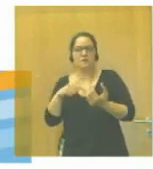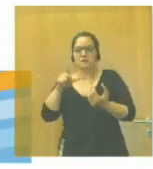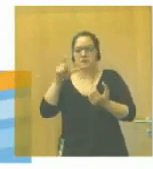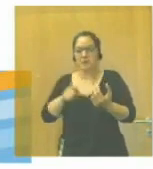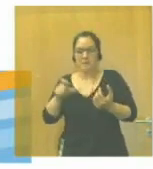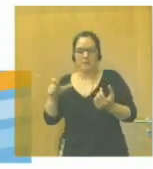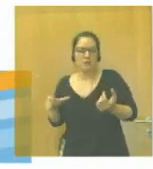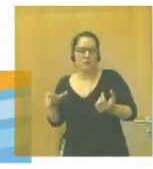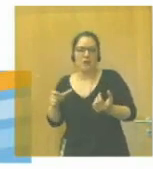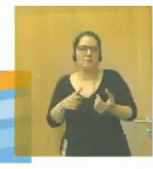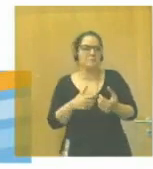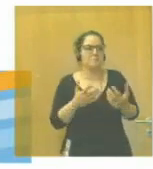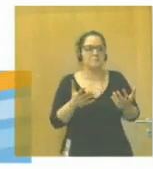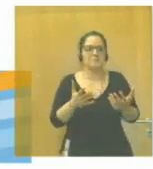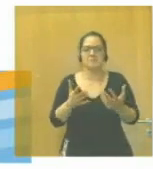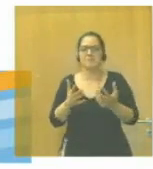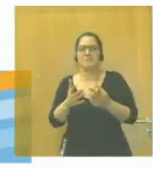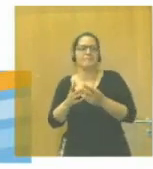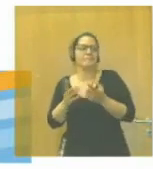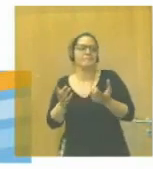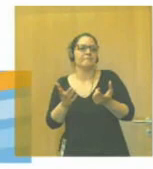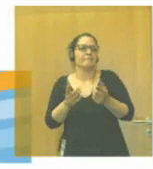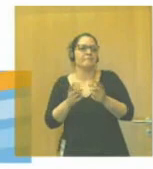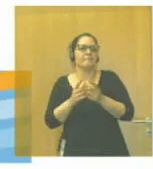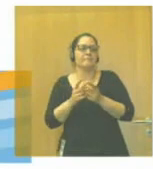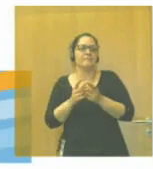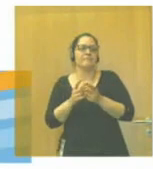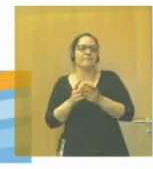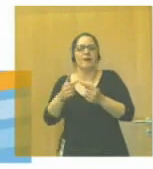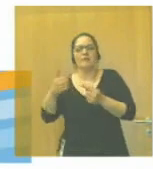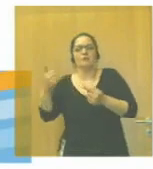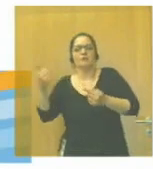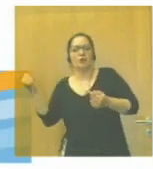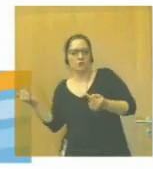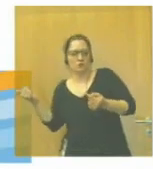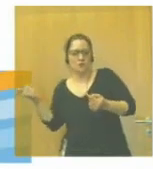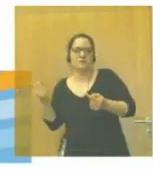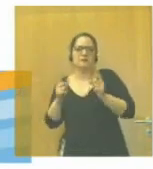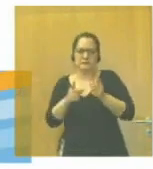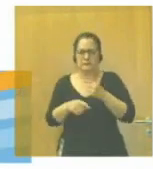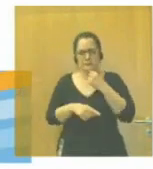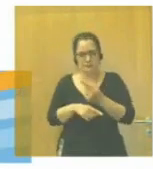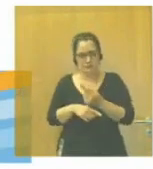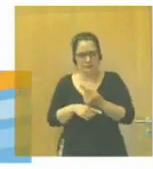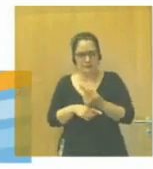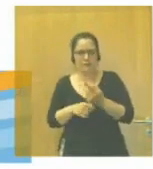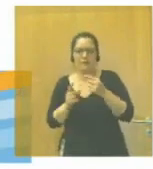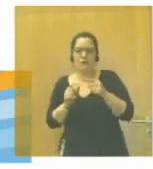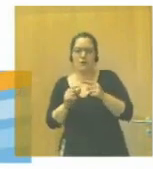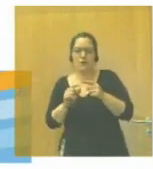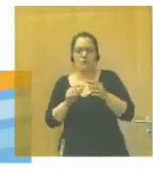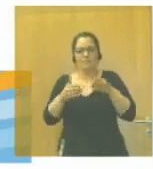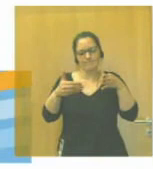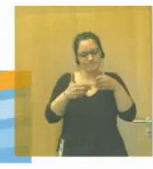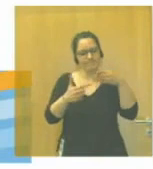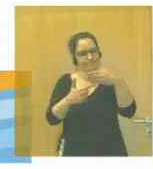record, other kinds of checks and balances turn on so that there are other ways to ensure that the individual doesn't fall